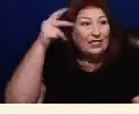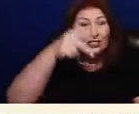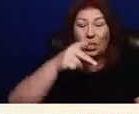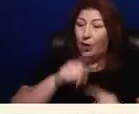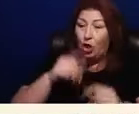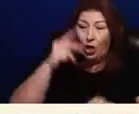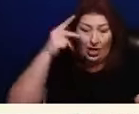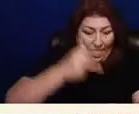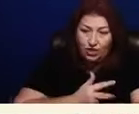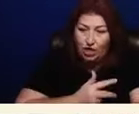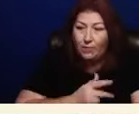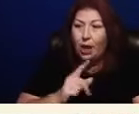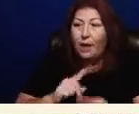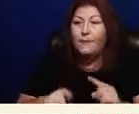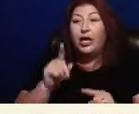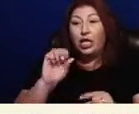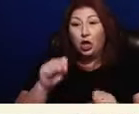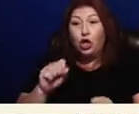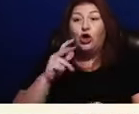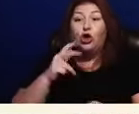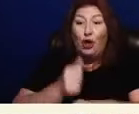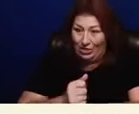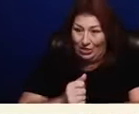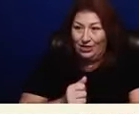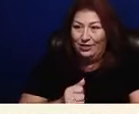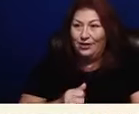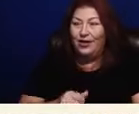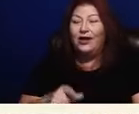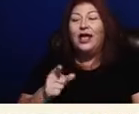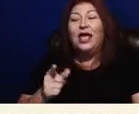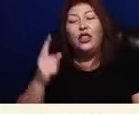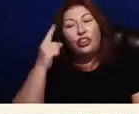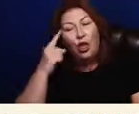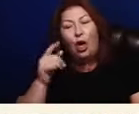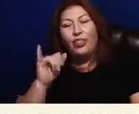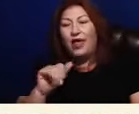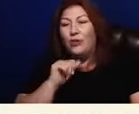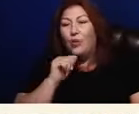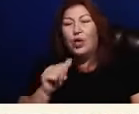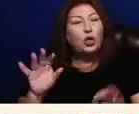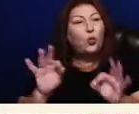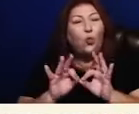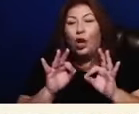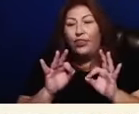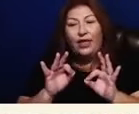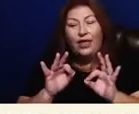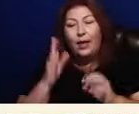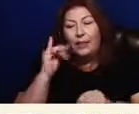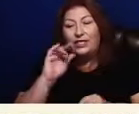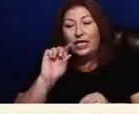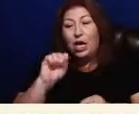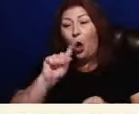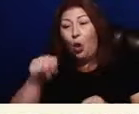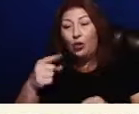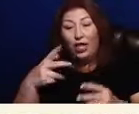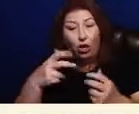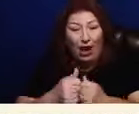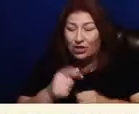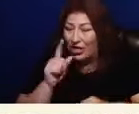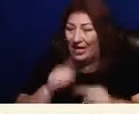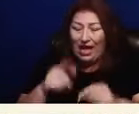but he could crash it, right? And so he thought that he wasn't worthy because he could only crash. He couldn't land